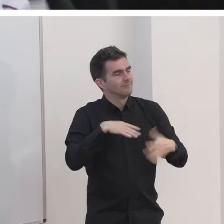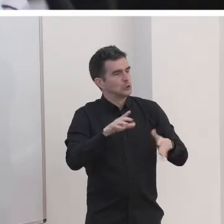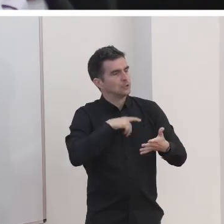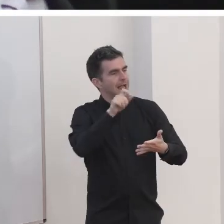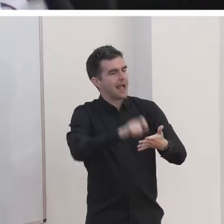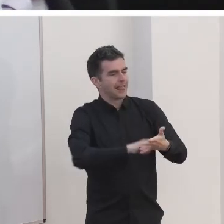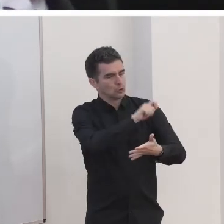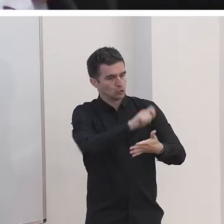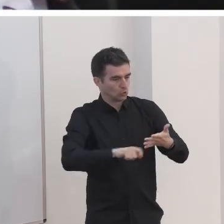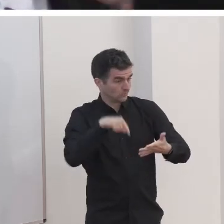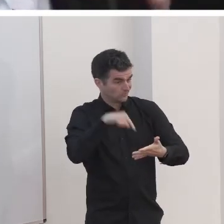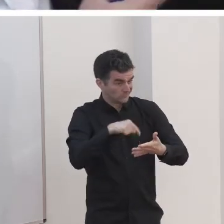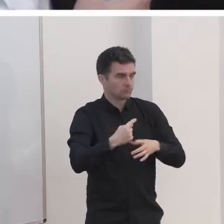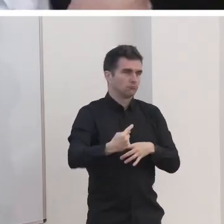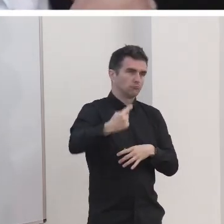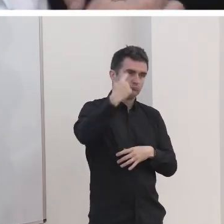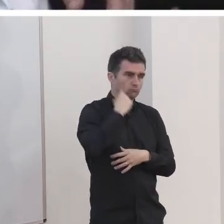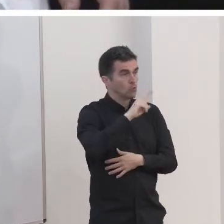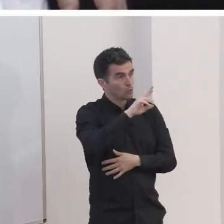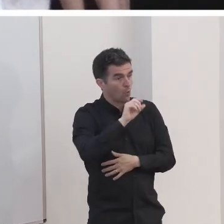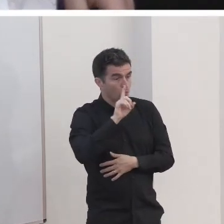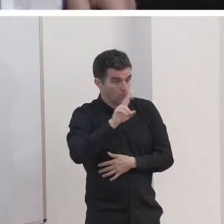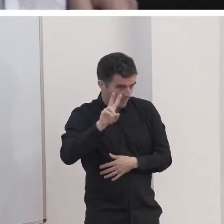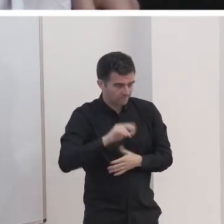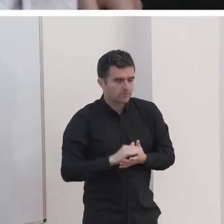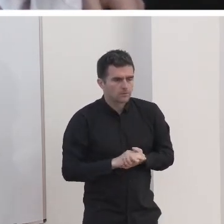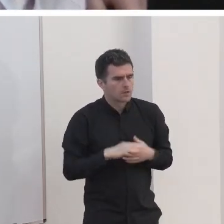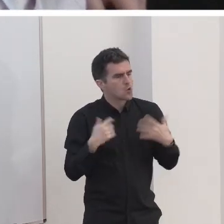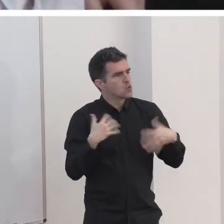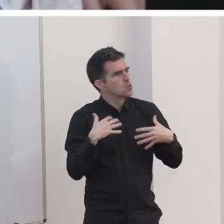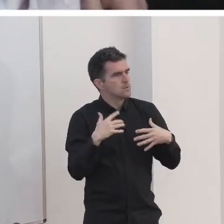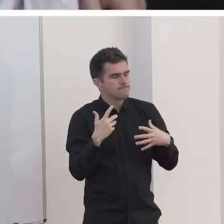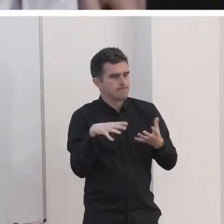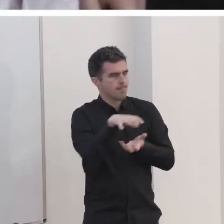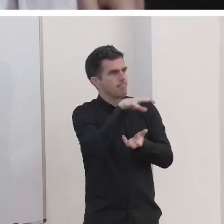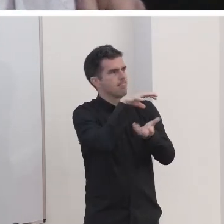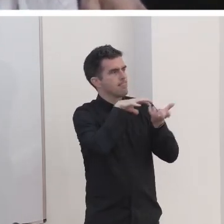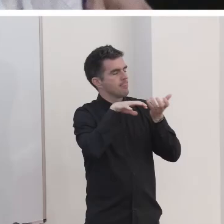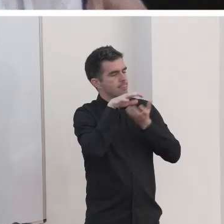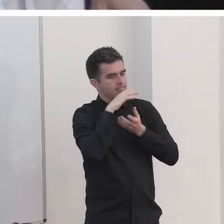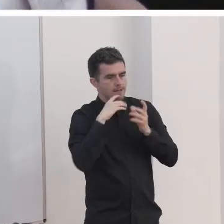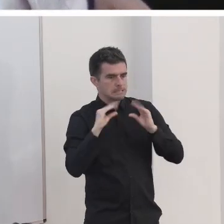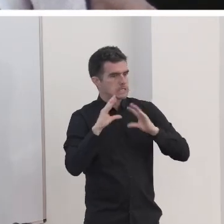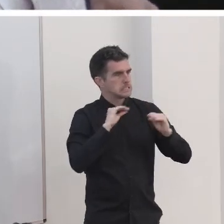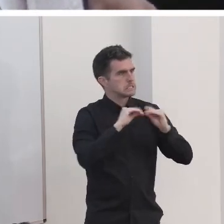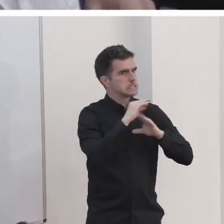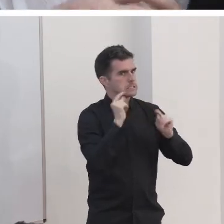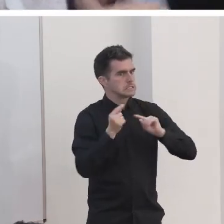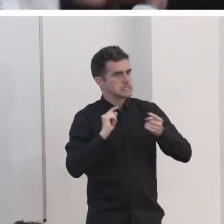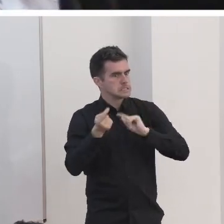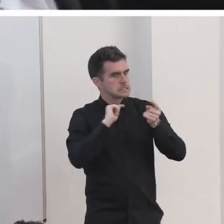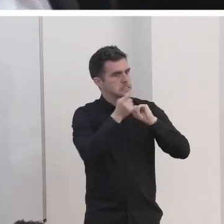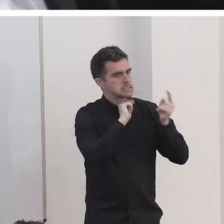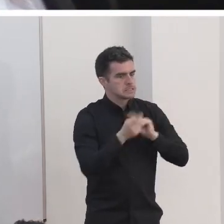than 2023 elections. So we explore. And this year, again, we are doing a school-related